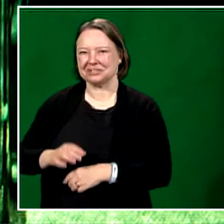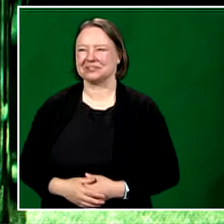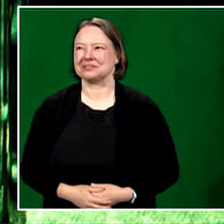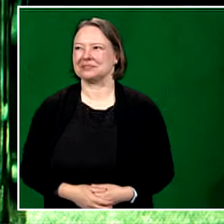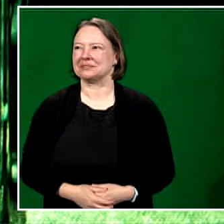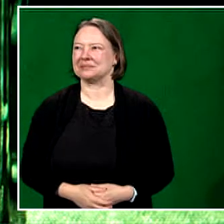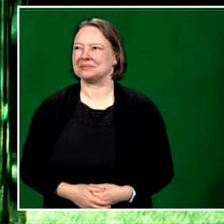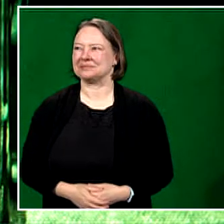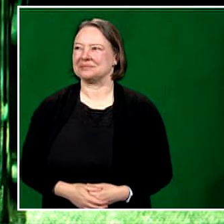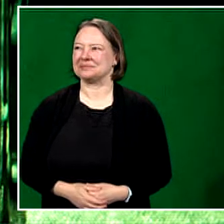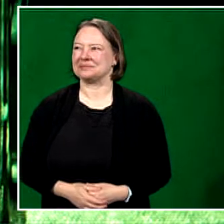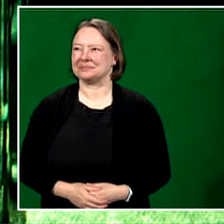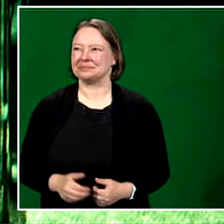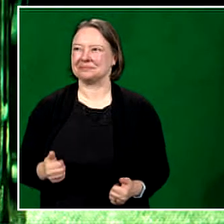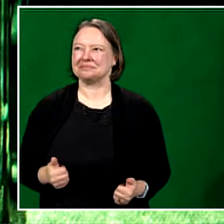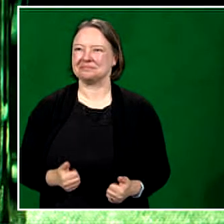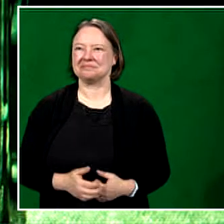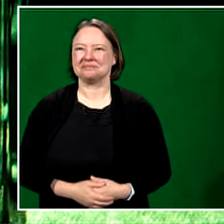Yeah.